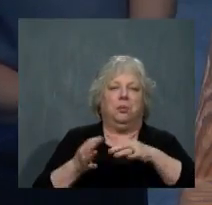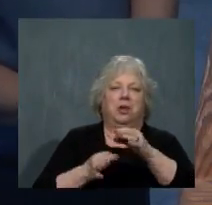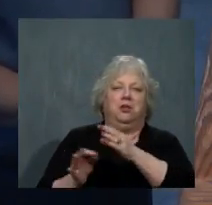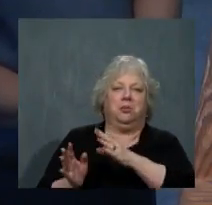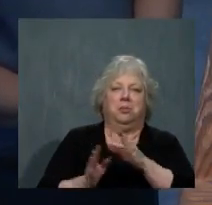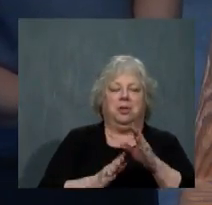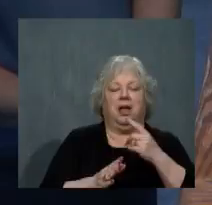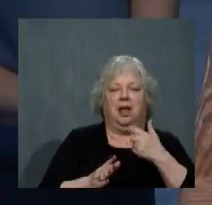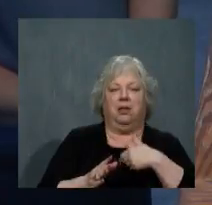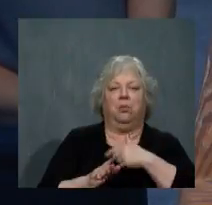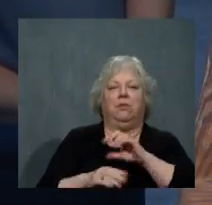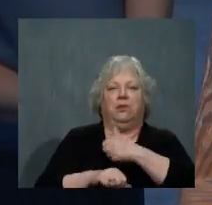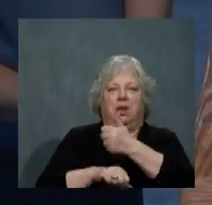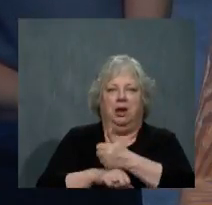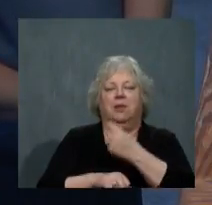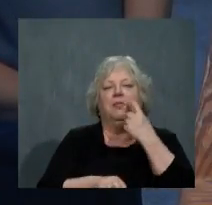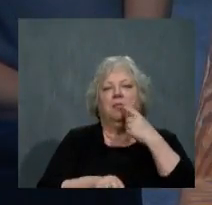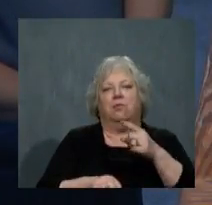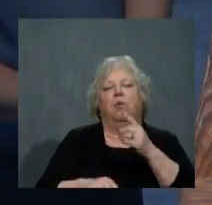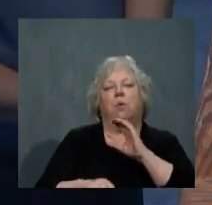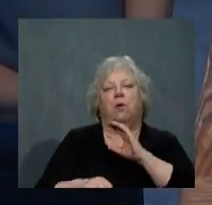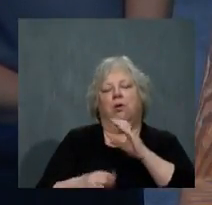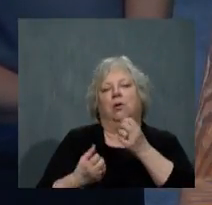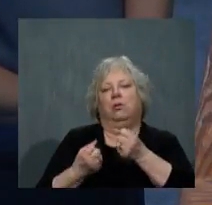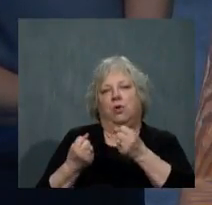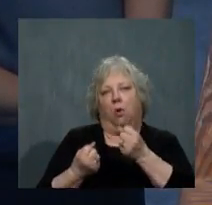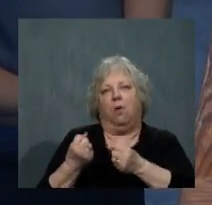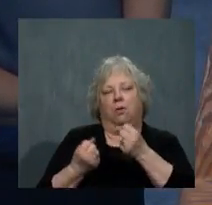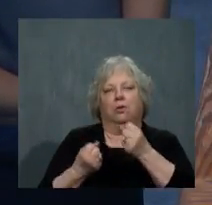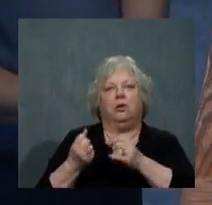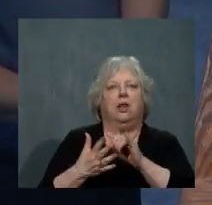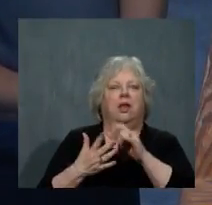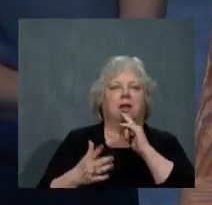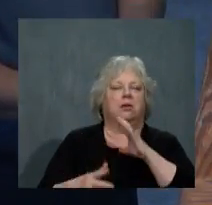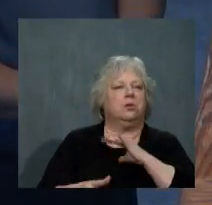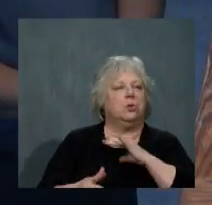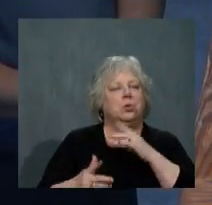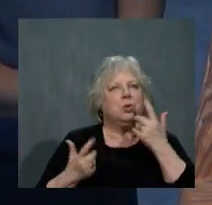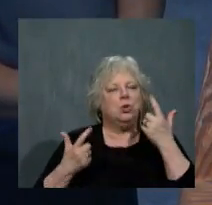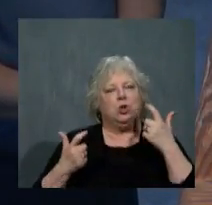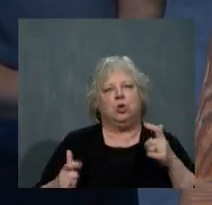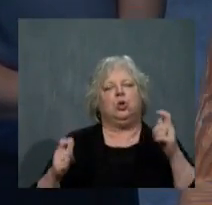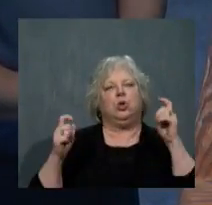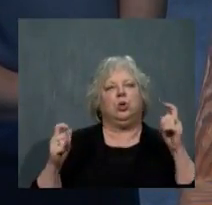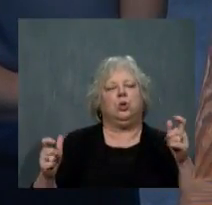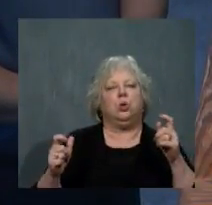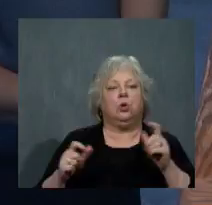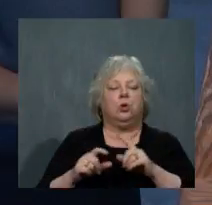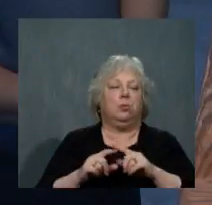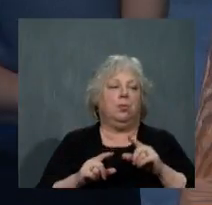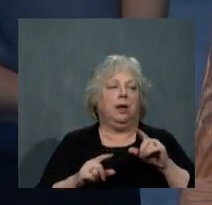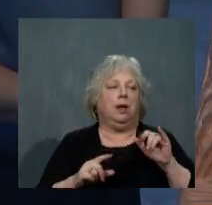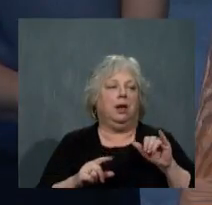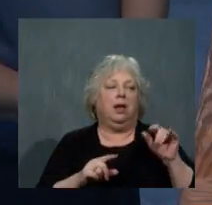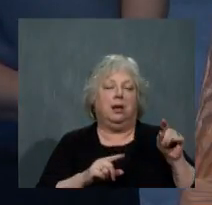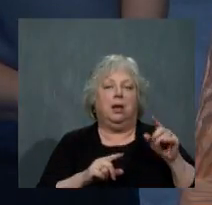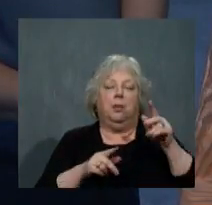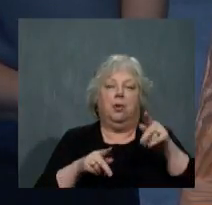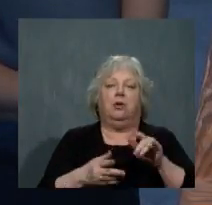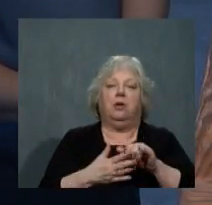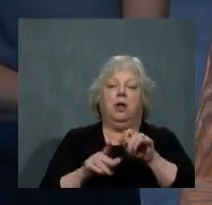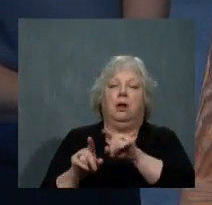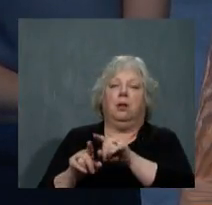place for our vehicles, which is huge for us. But the IT part of that, who also has a police